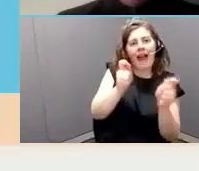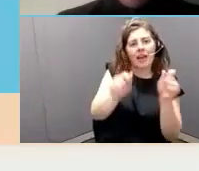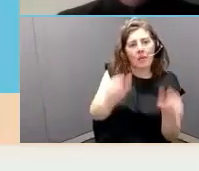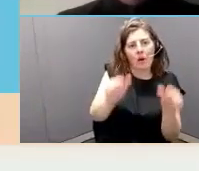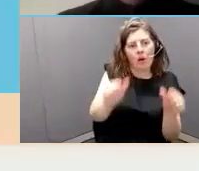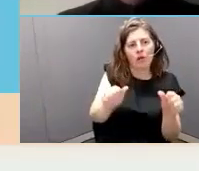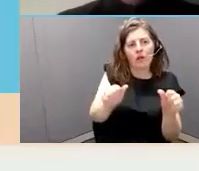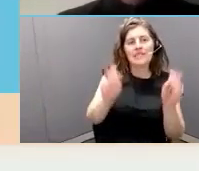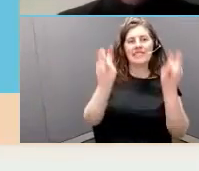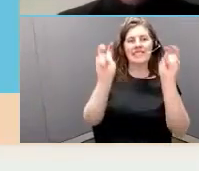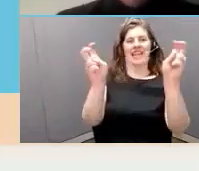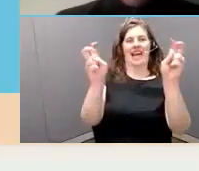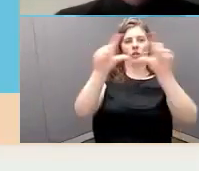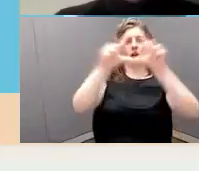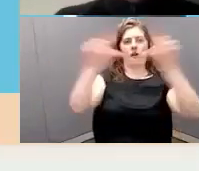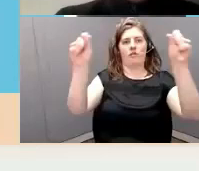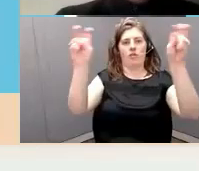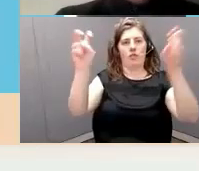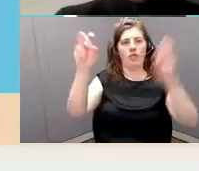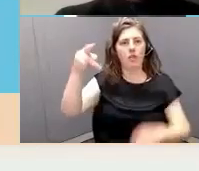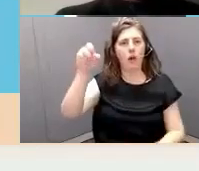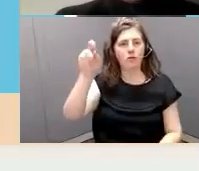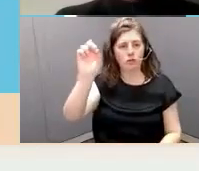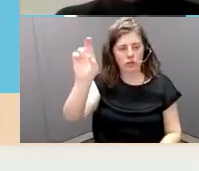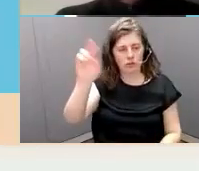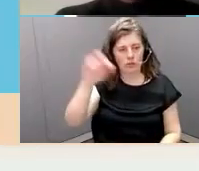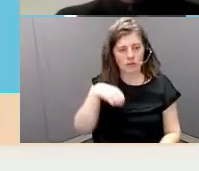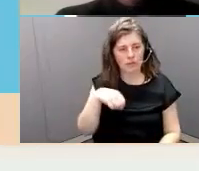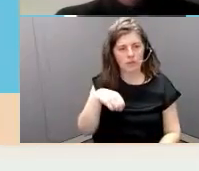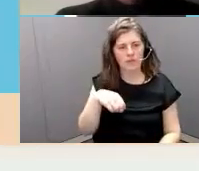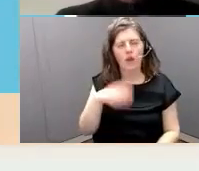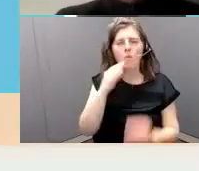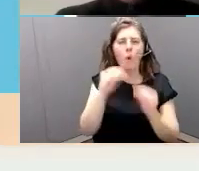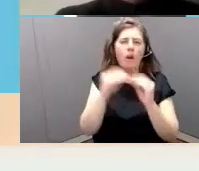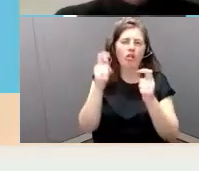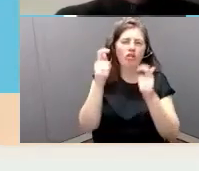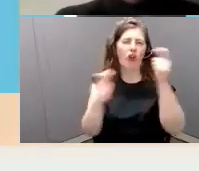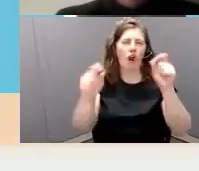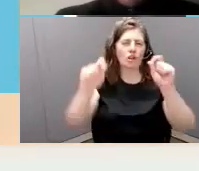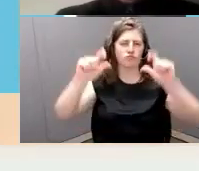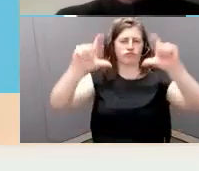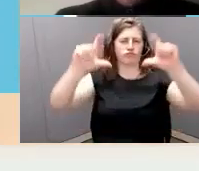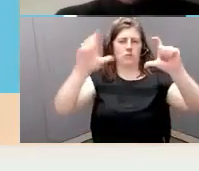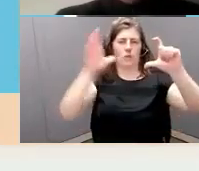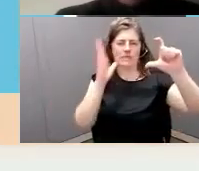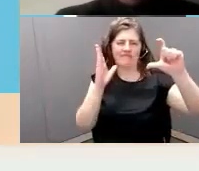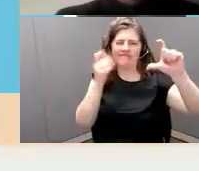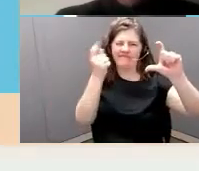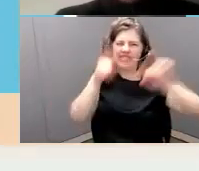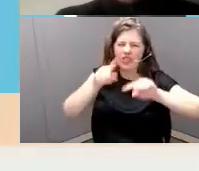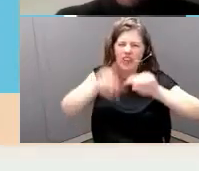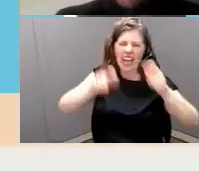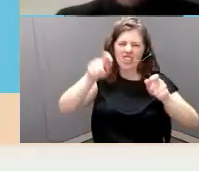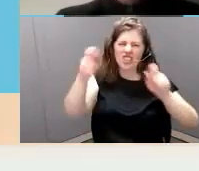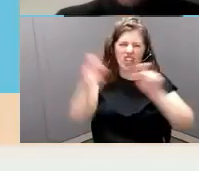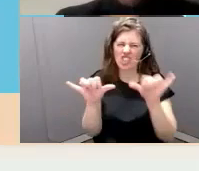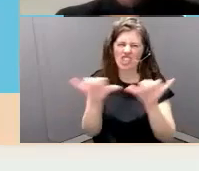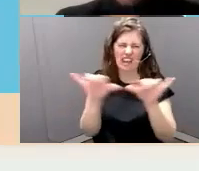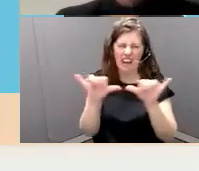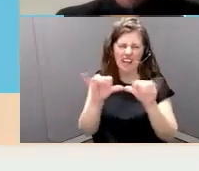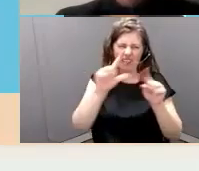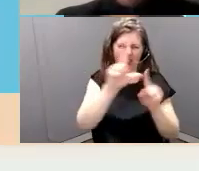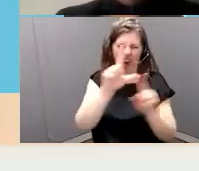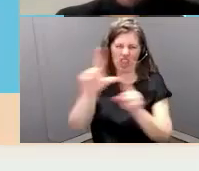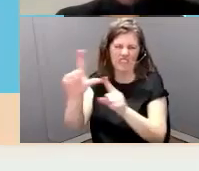poster title. It's going to be in a larger font, and you cannot change the font size of